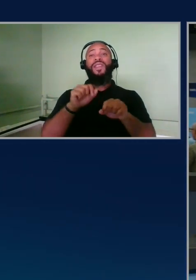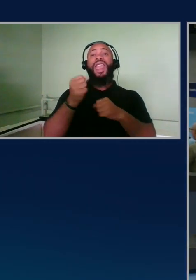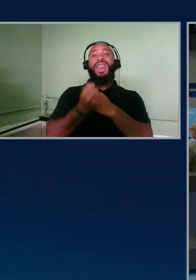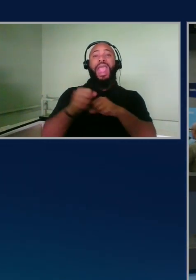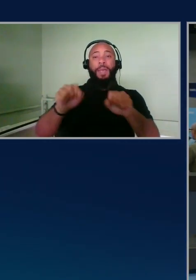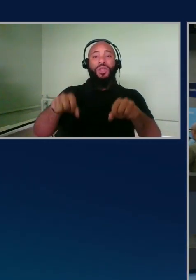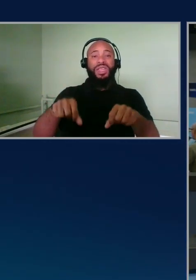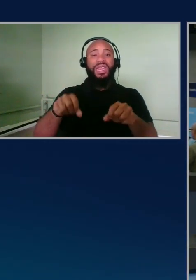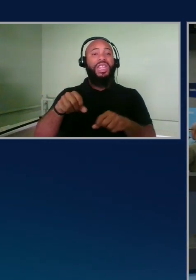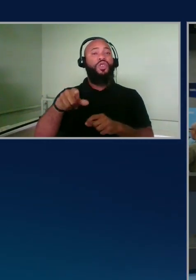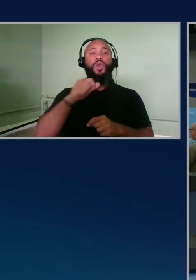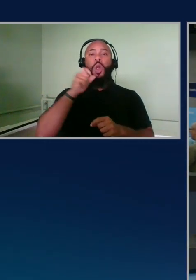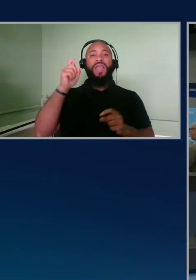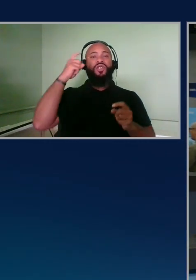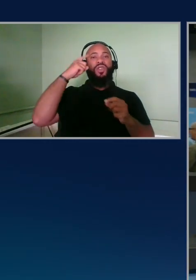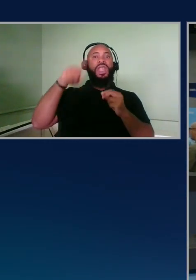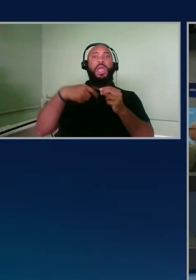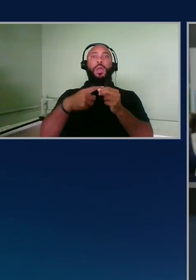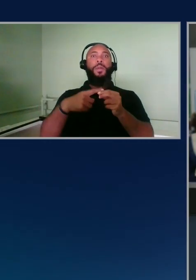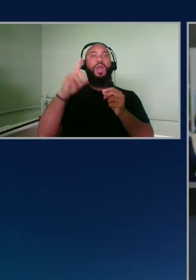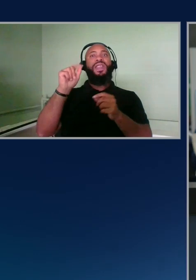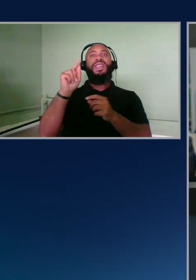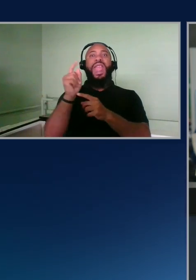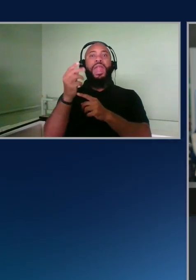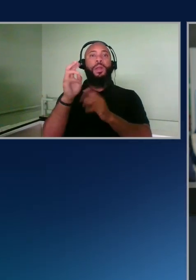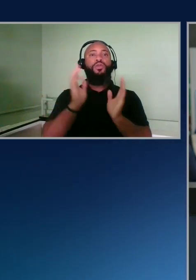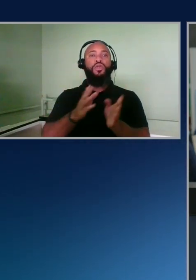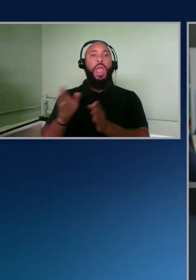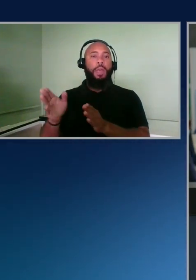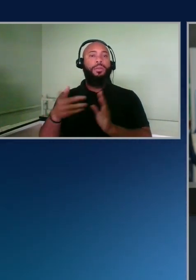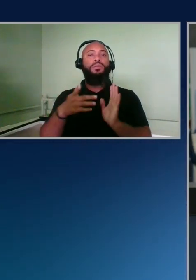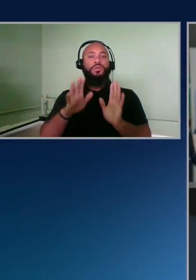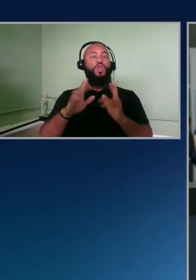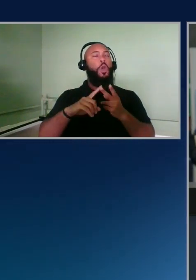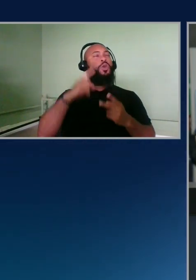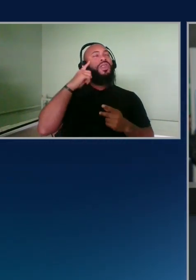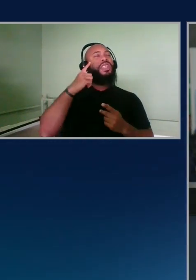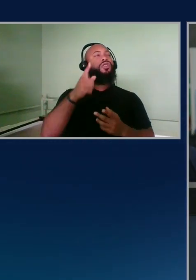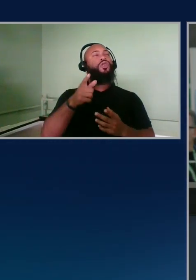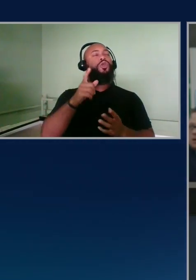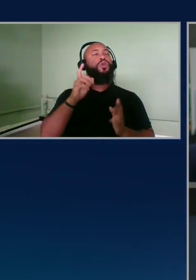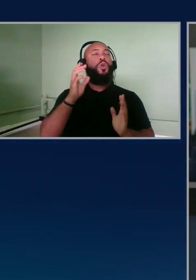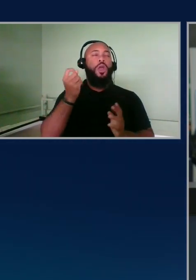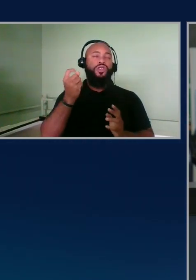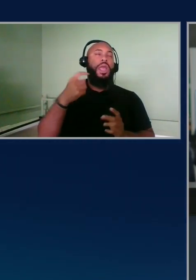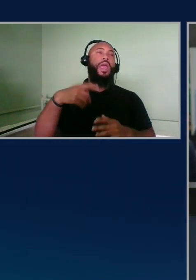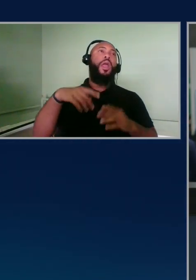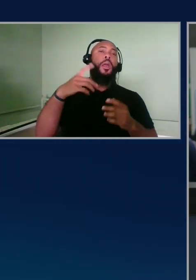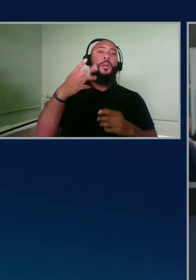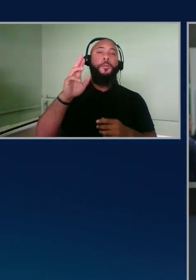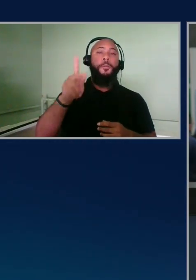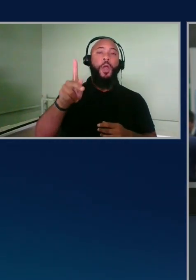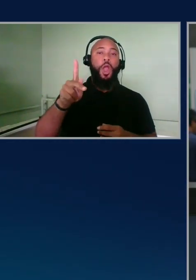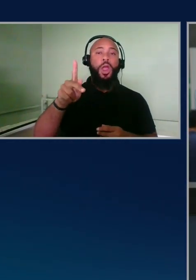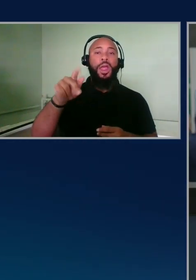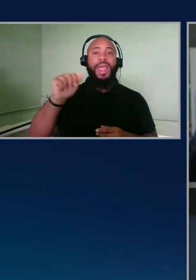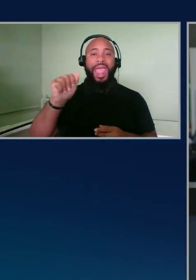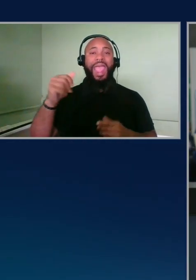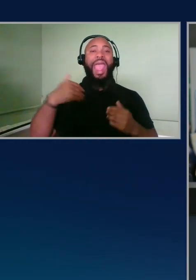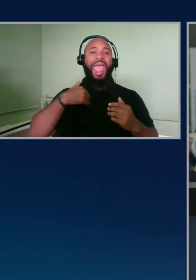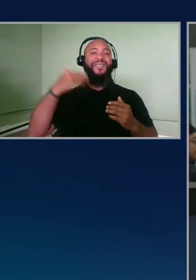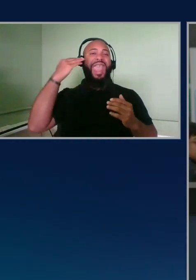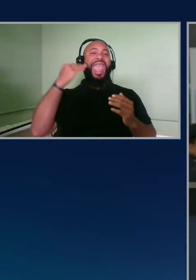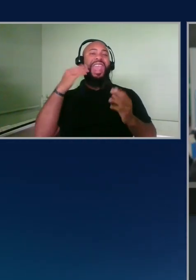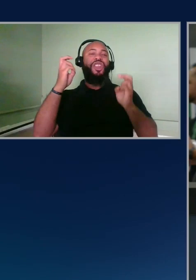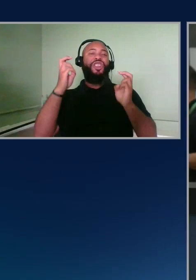all things that you'll have to understand. Well, Parquet, it has headers, and inside those headers, it tells you what the data types are, so we infer